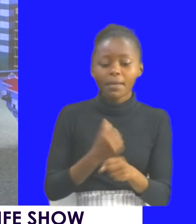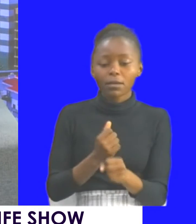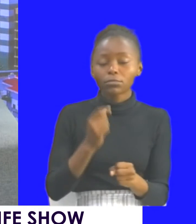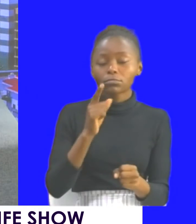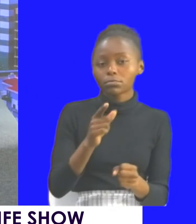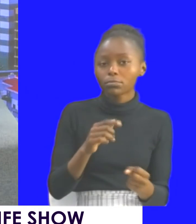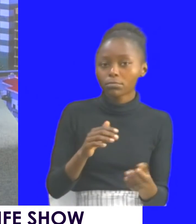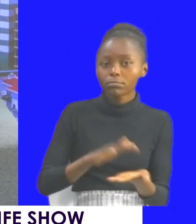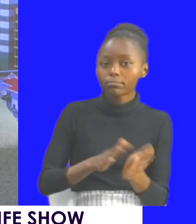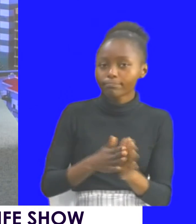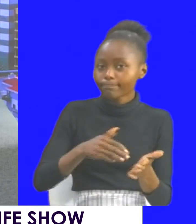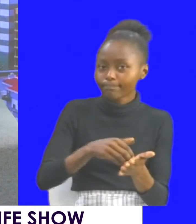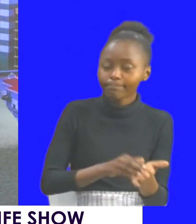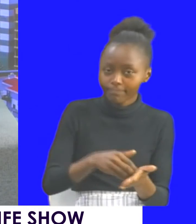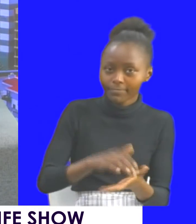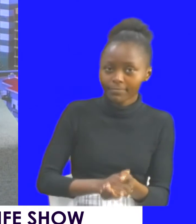May want to. But